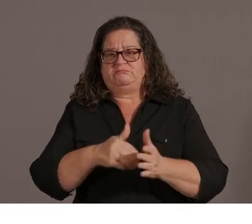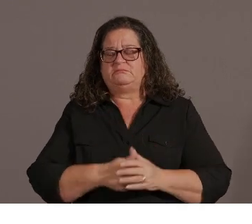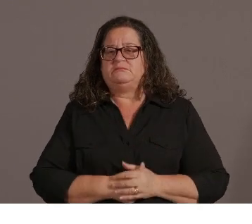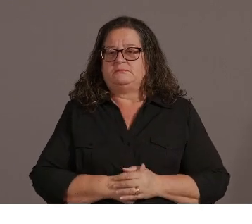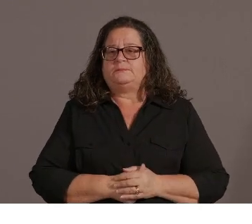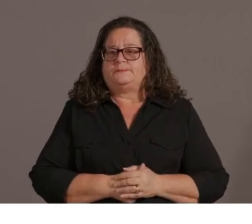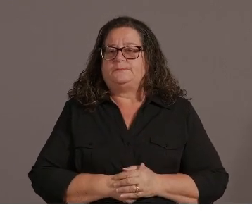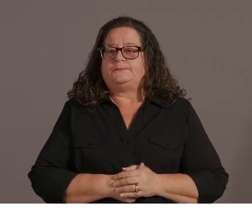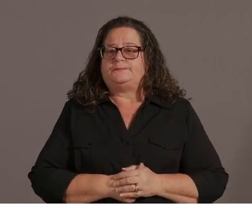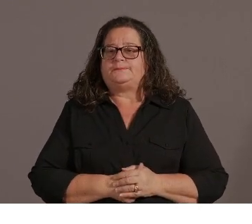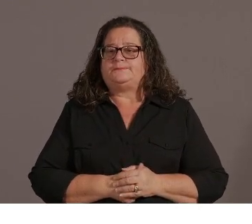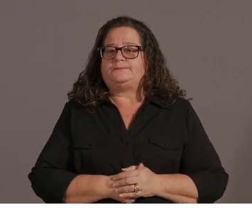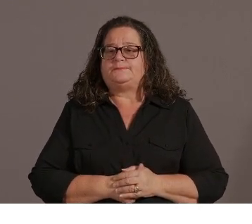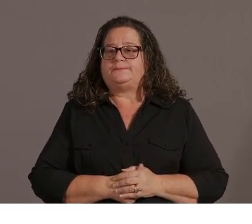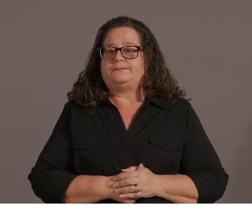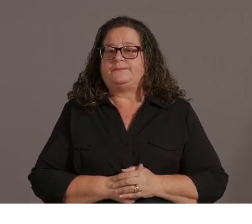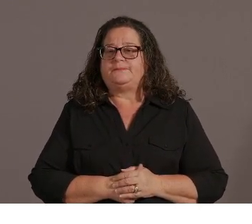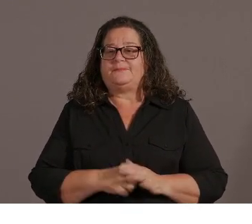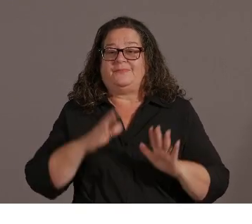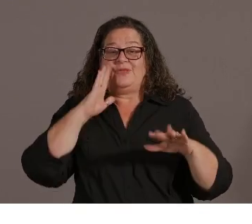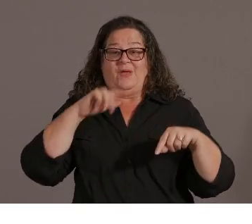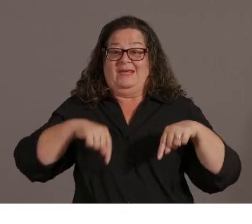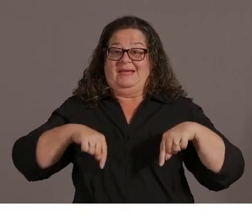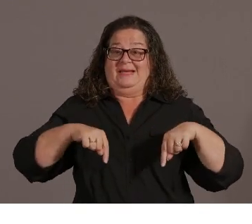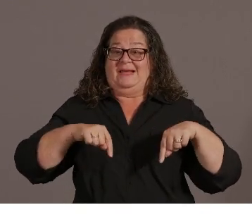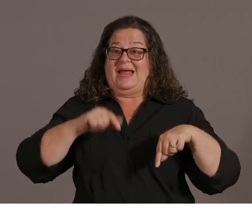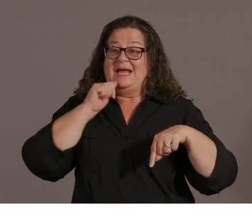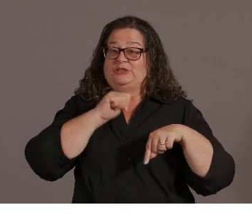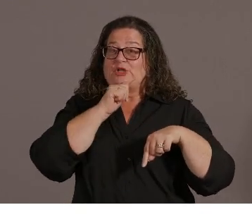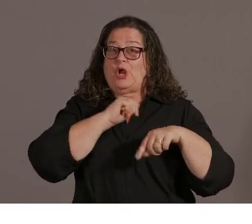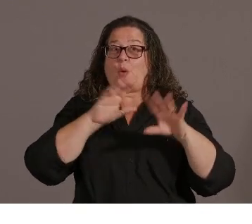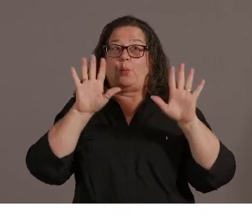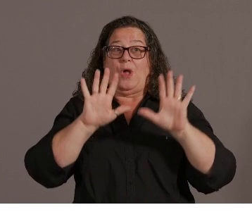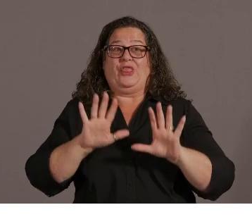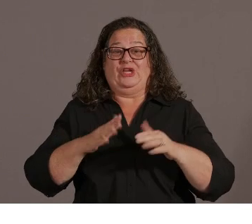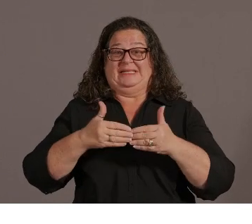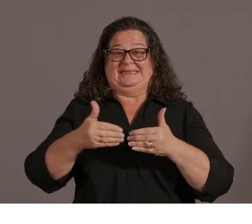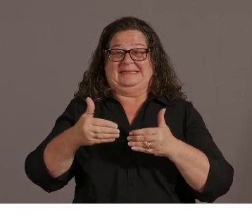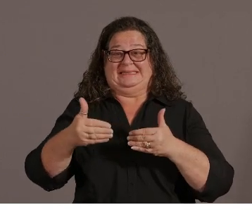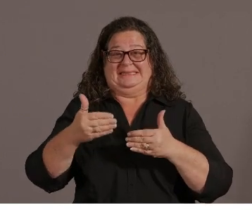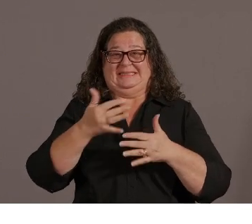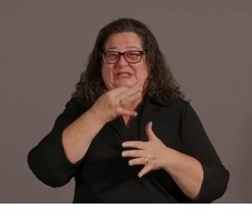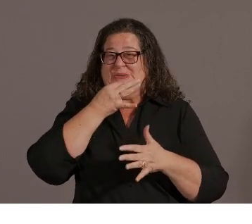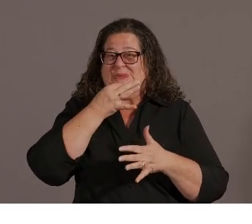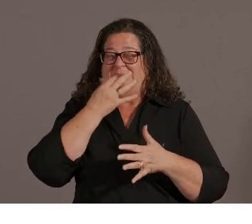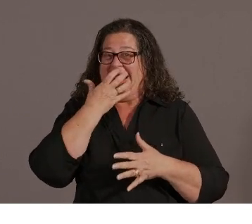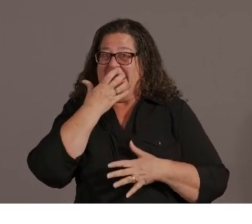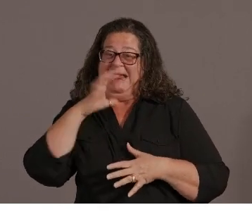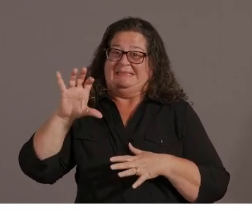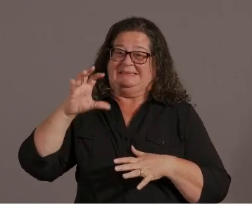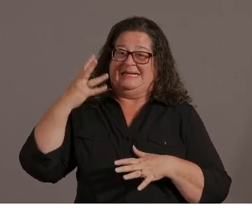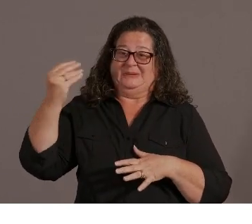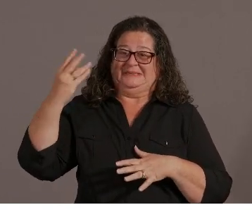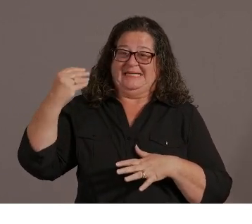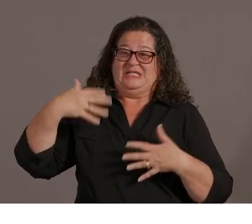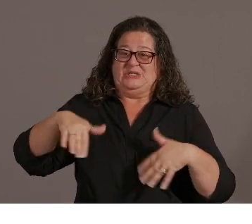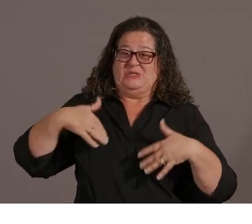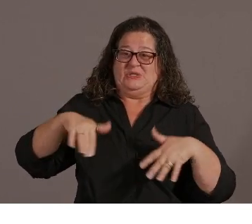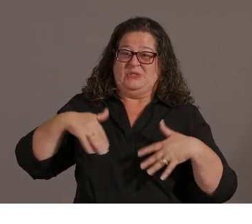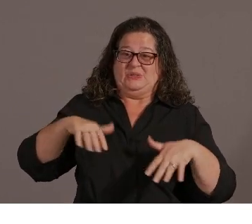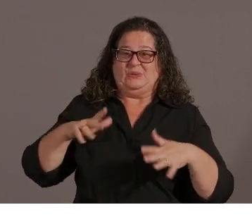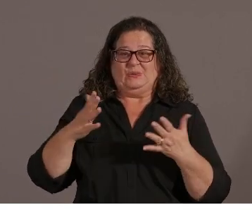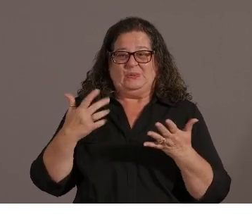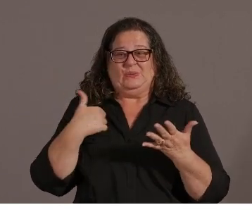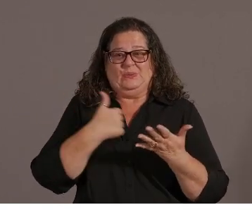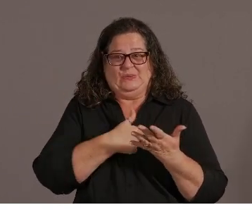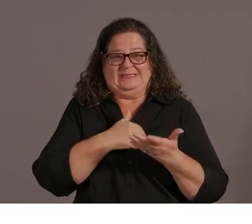start transitioning to be where it's less pleasant outside. So we are working with our partners on finalizing